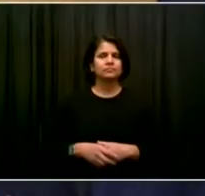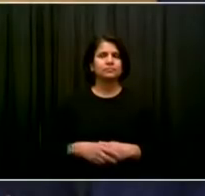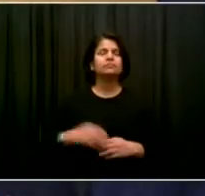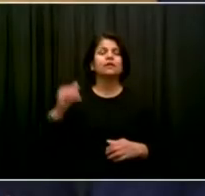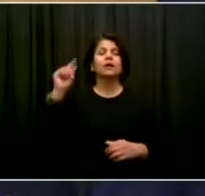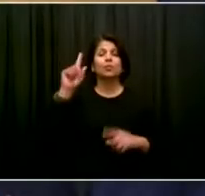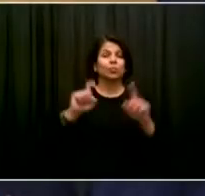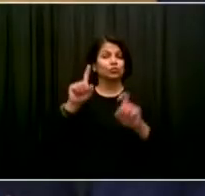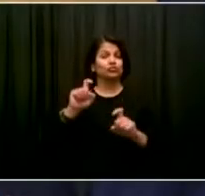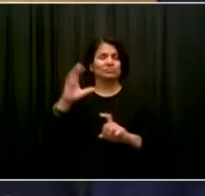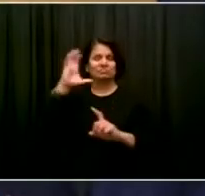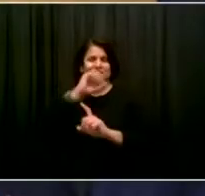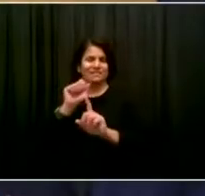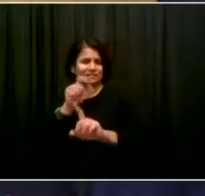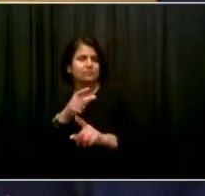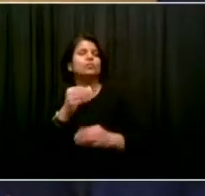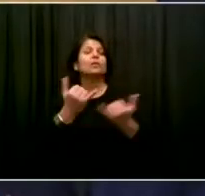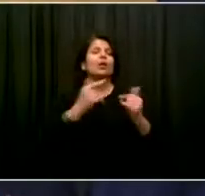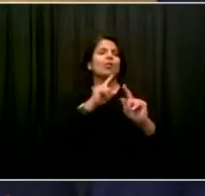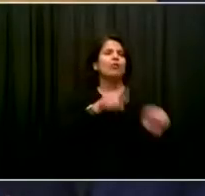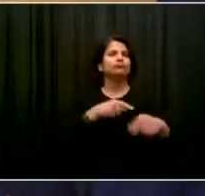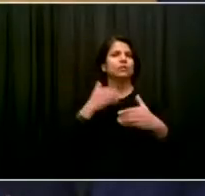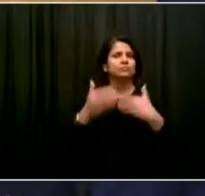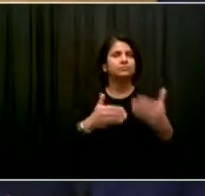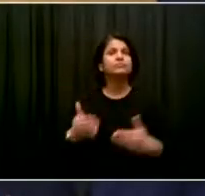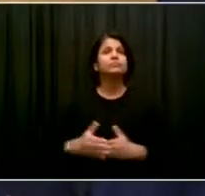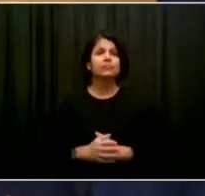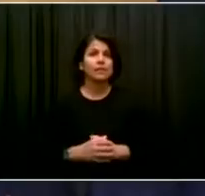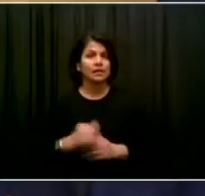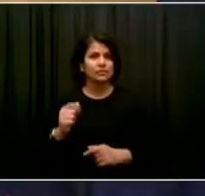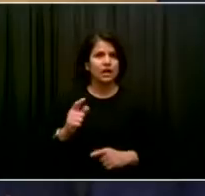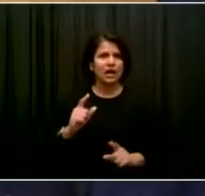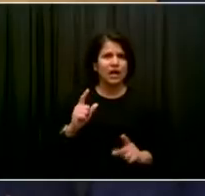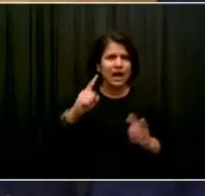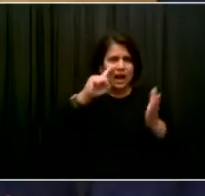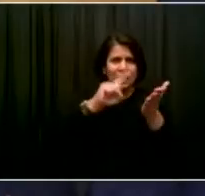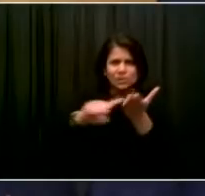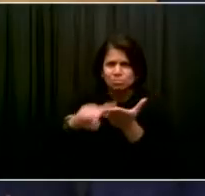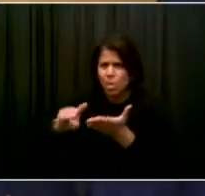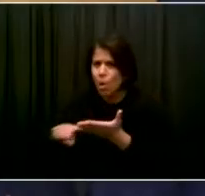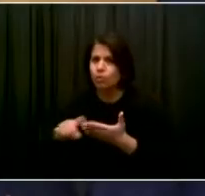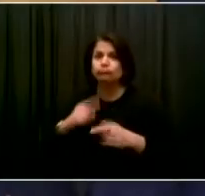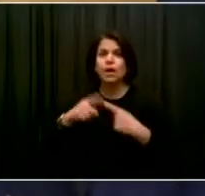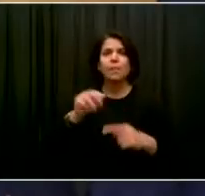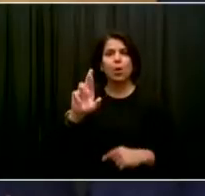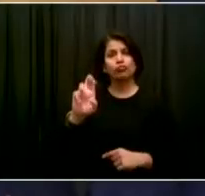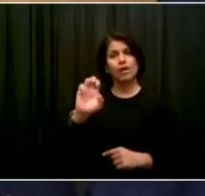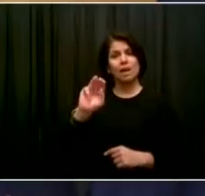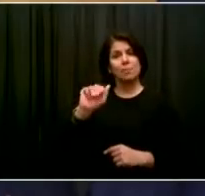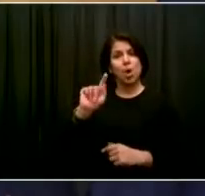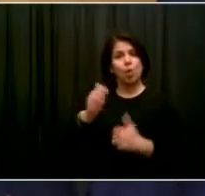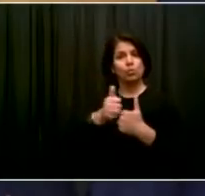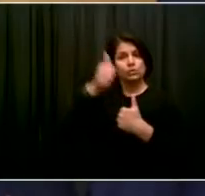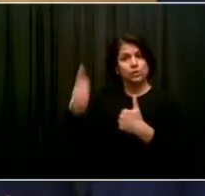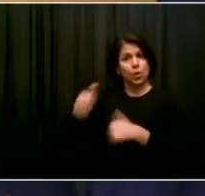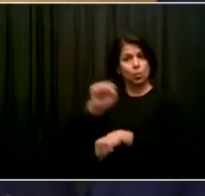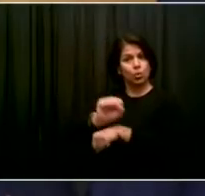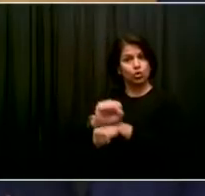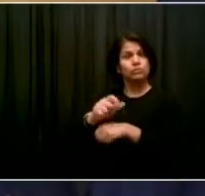exploration of anything remote is to target those children who are